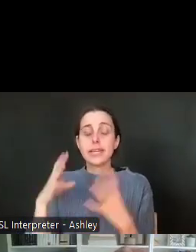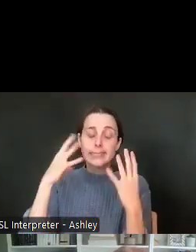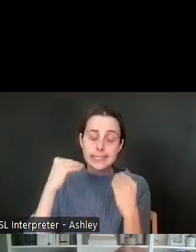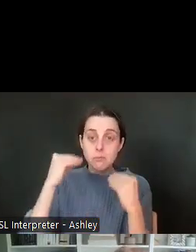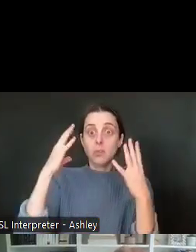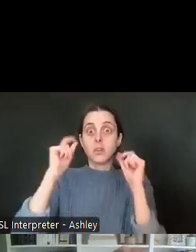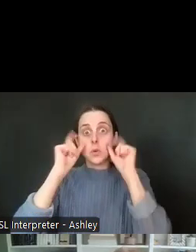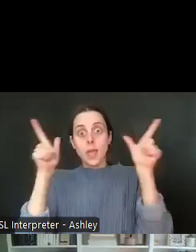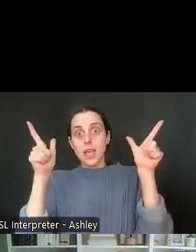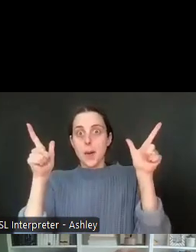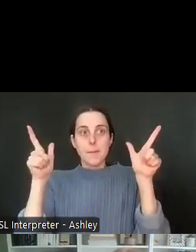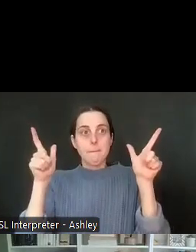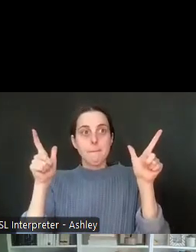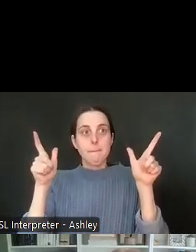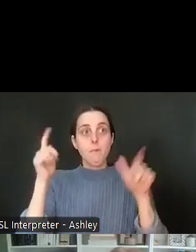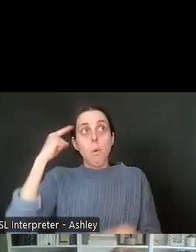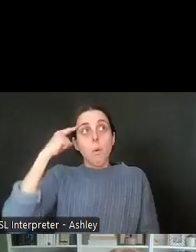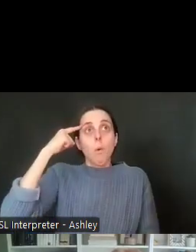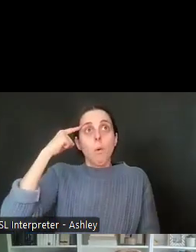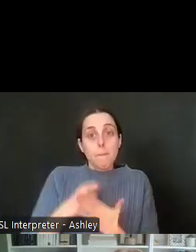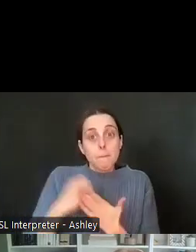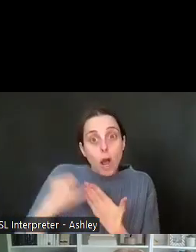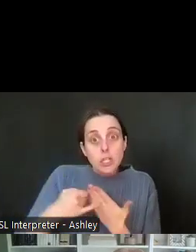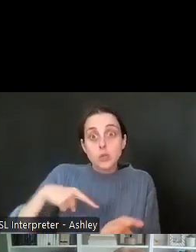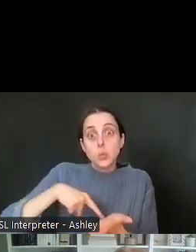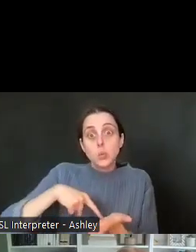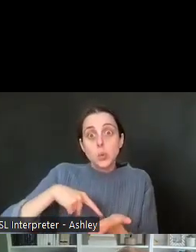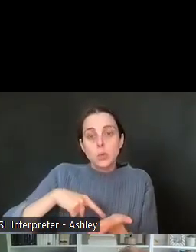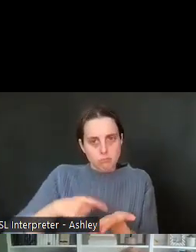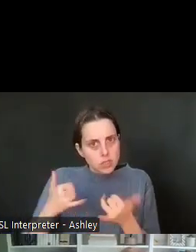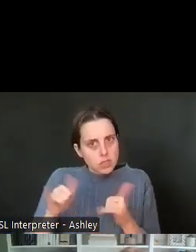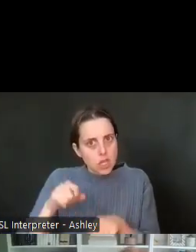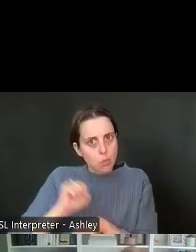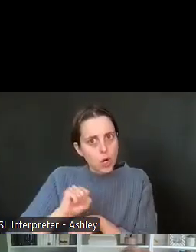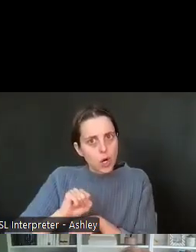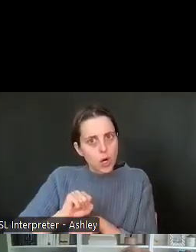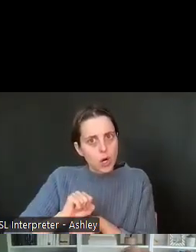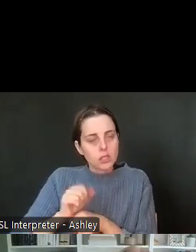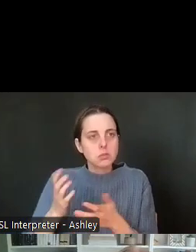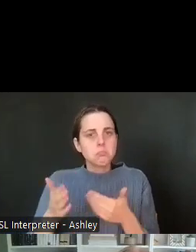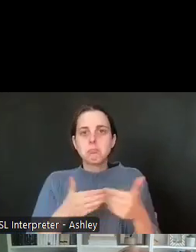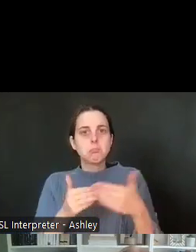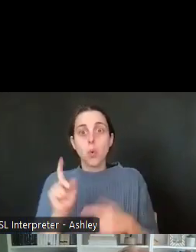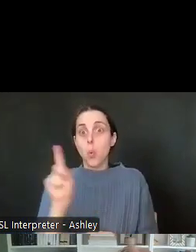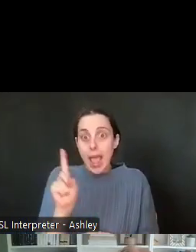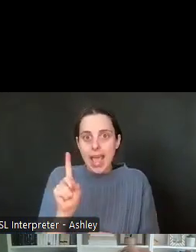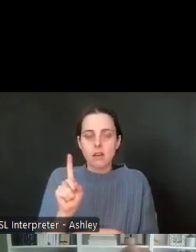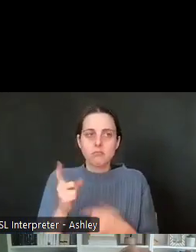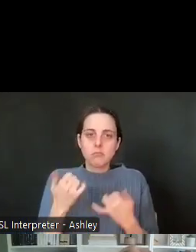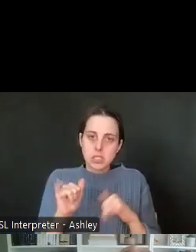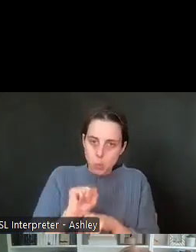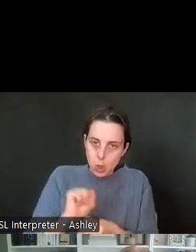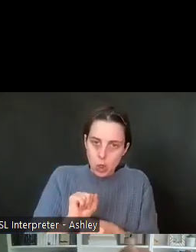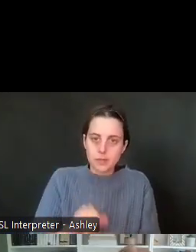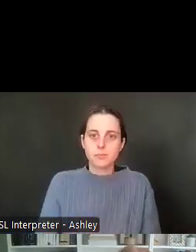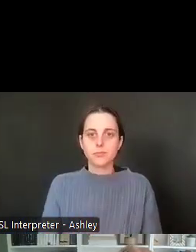project. That's actually time that you're working. My entire time in state government, I was a salaried